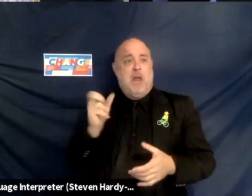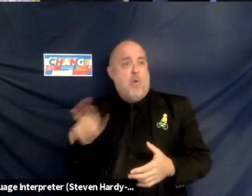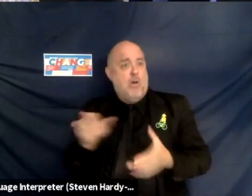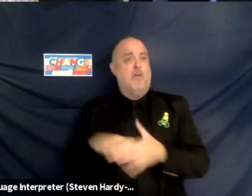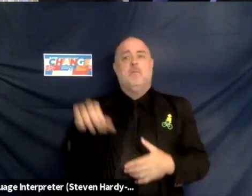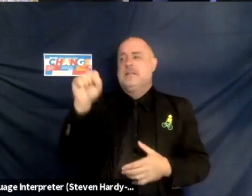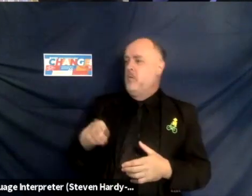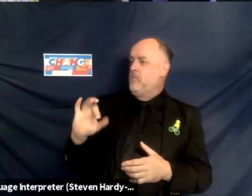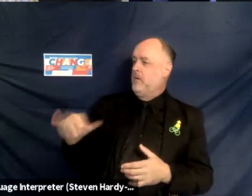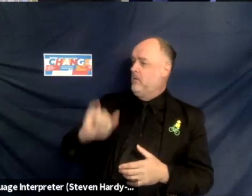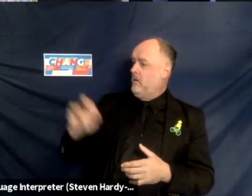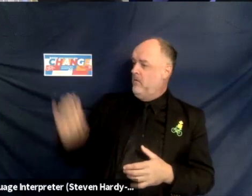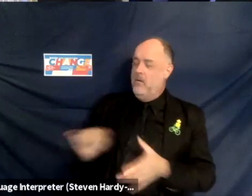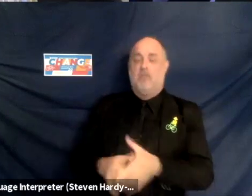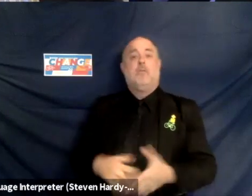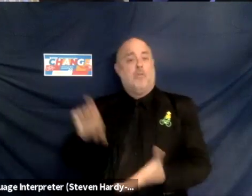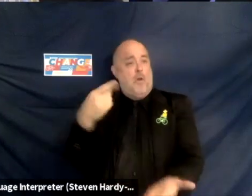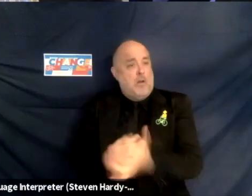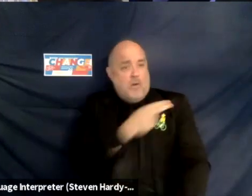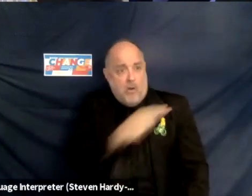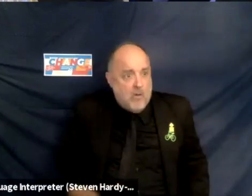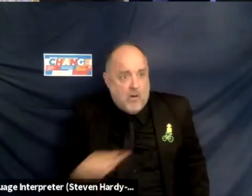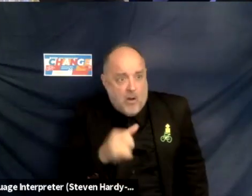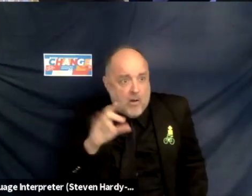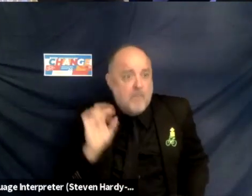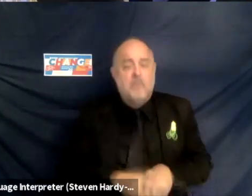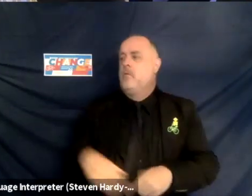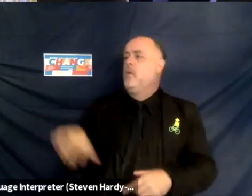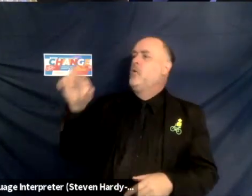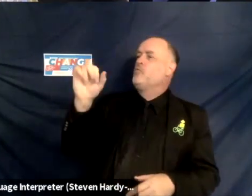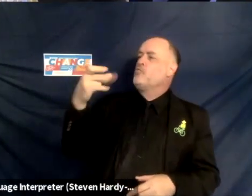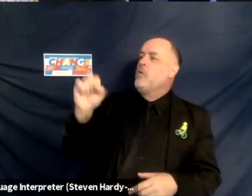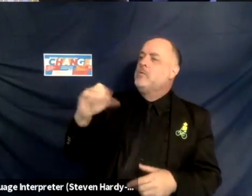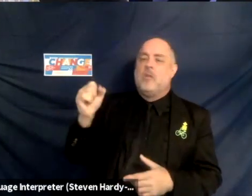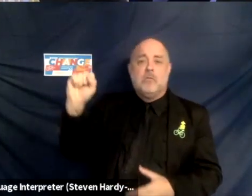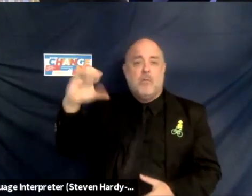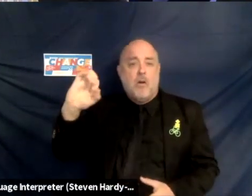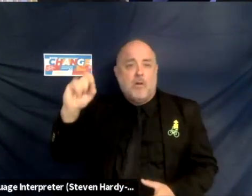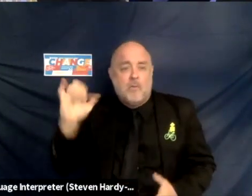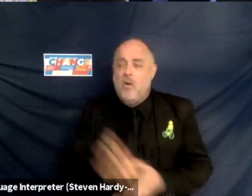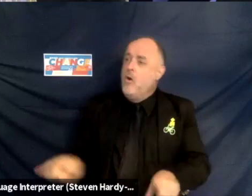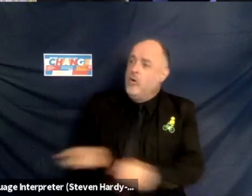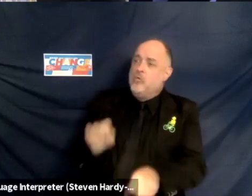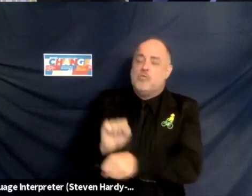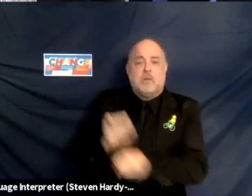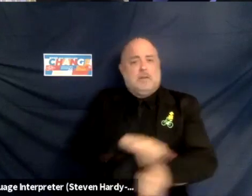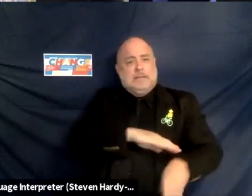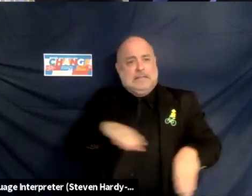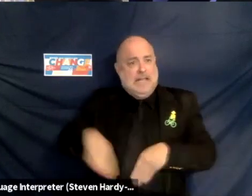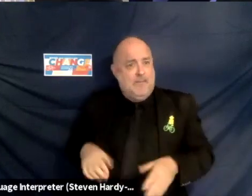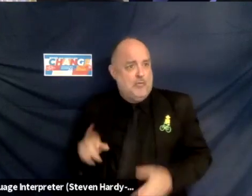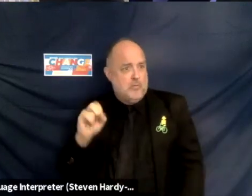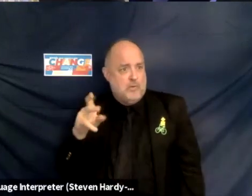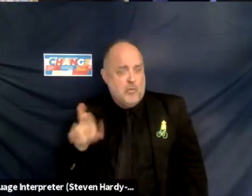Harvard University and a Rhodes Scholar at Oxford, Buttigieg served for 7 years as an officer in the U.S. Navy Reserve, taking